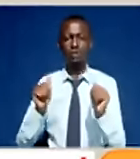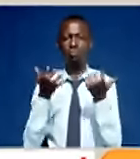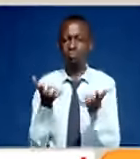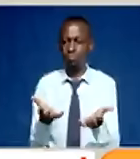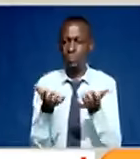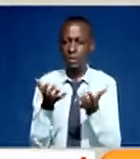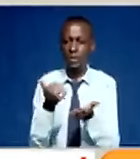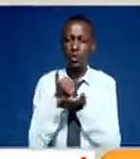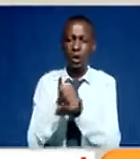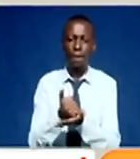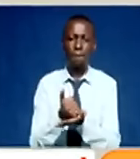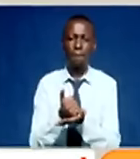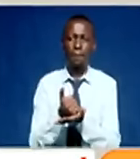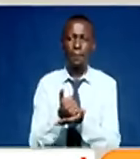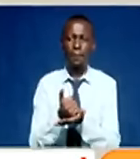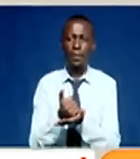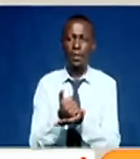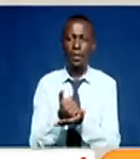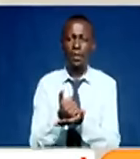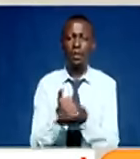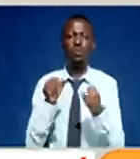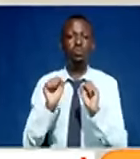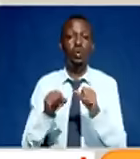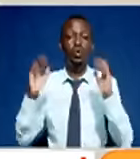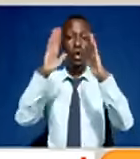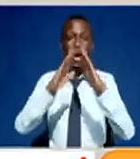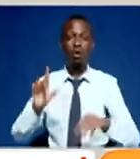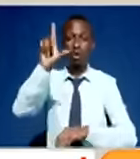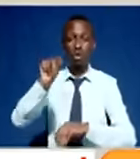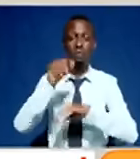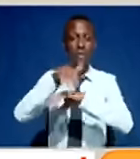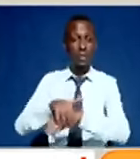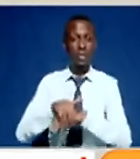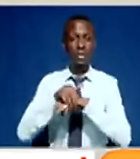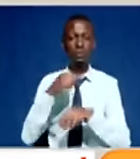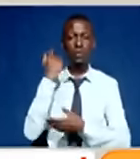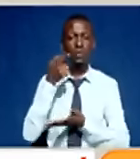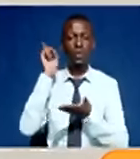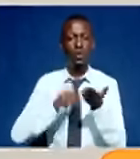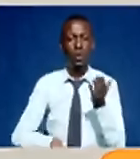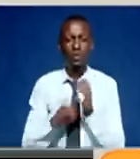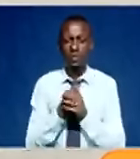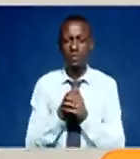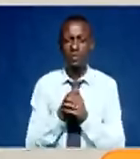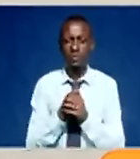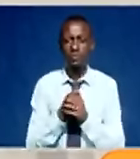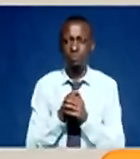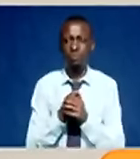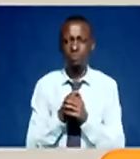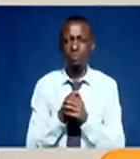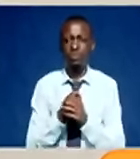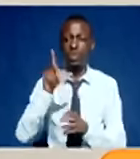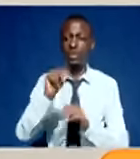inafaa kutuwezesha kupata access to housing, affordable housing tunasema, ambayo is a